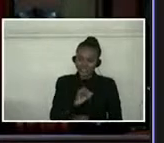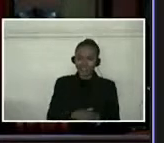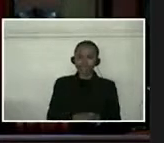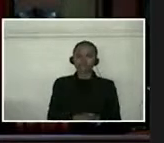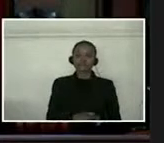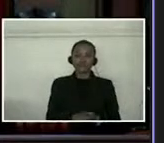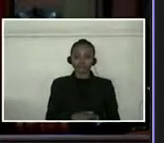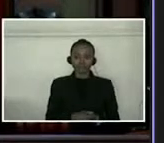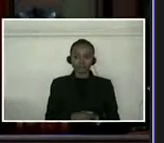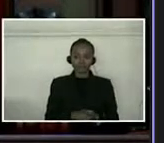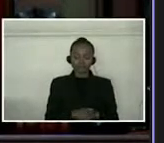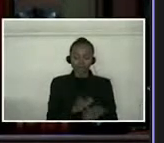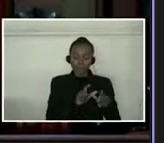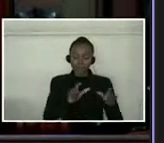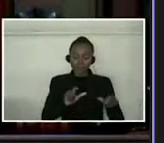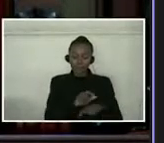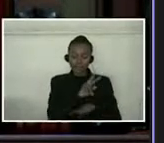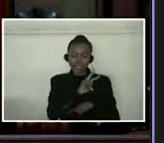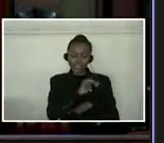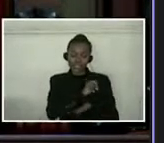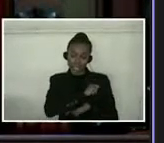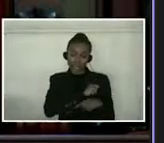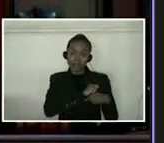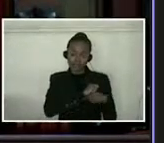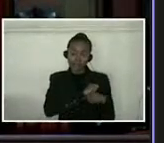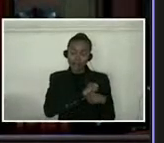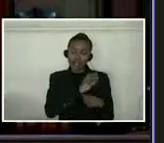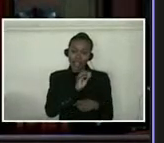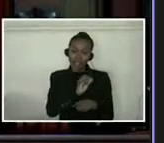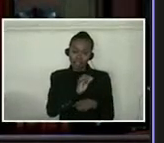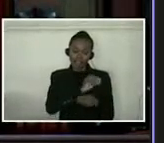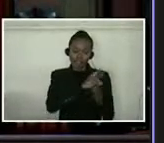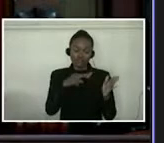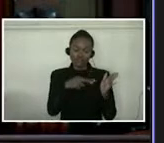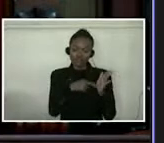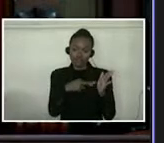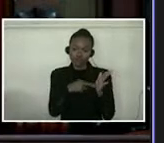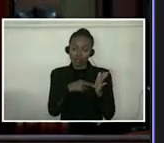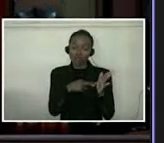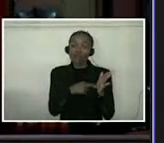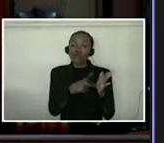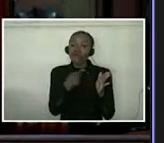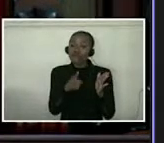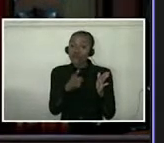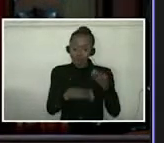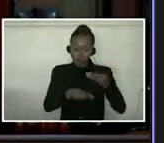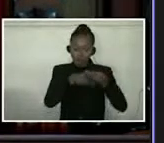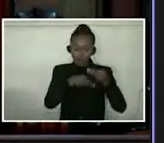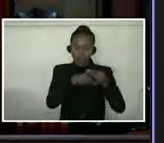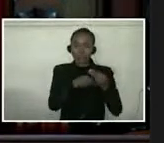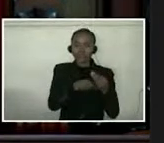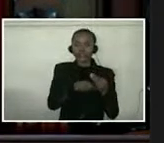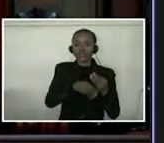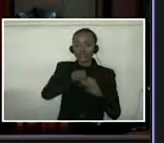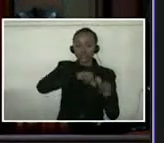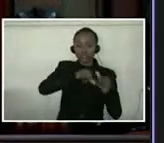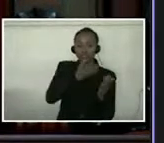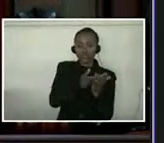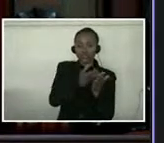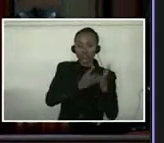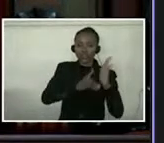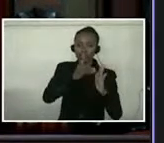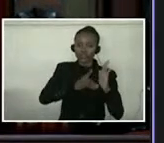kazuruna and mainstreaming its role in social economic development i think there is a need to connect with two